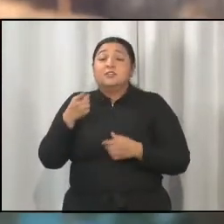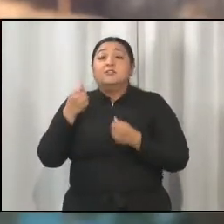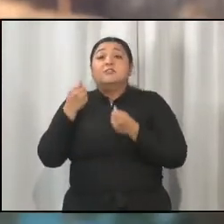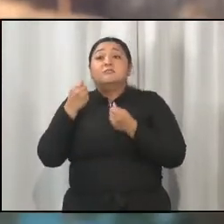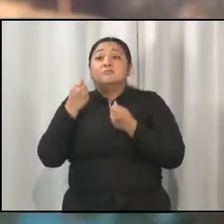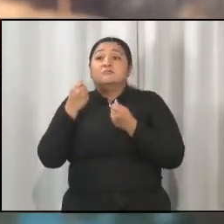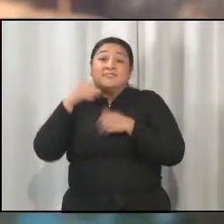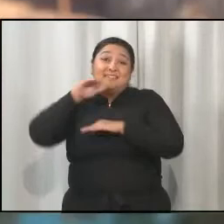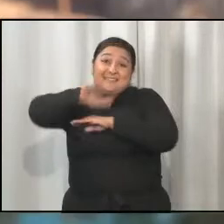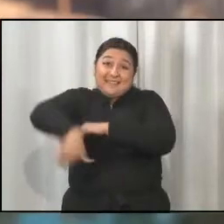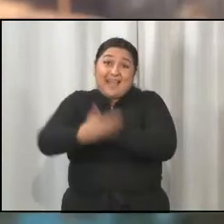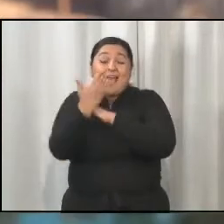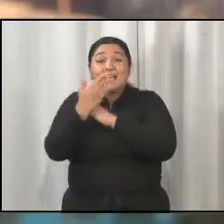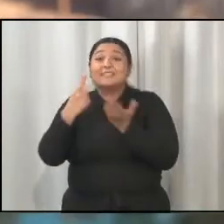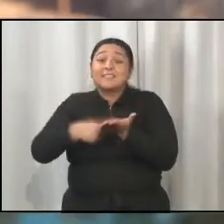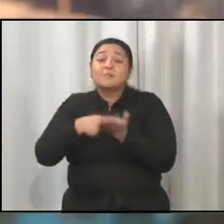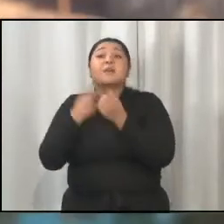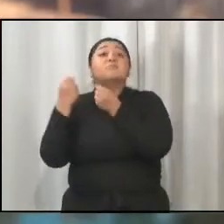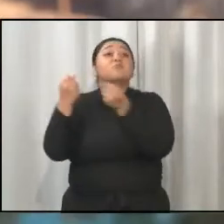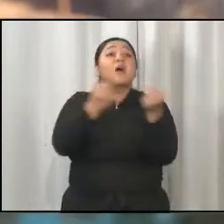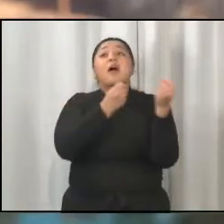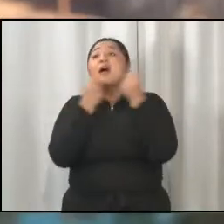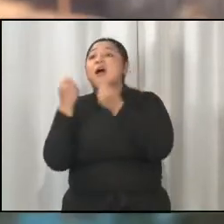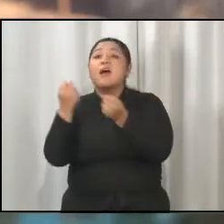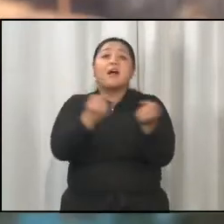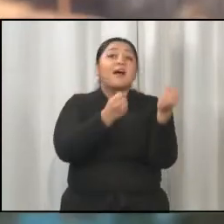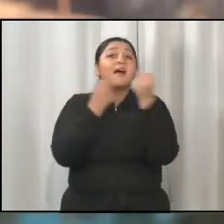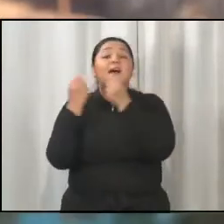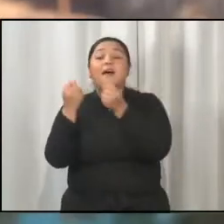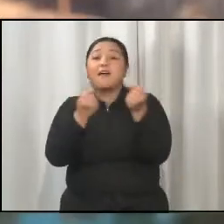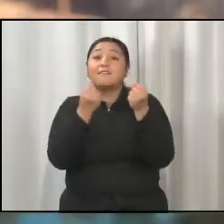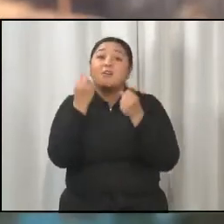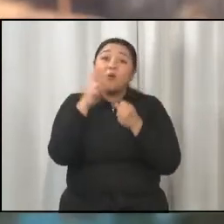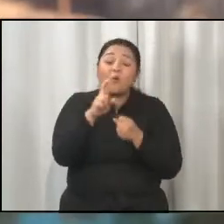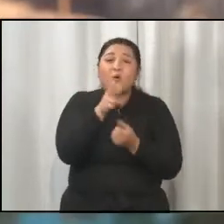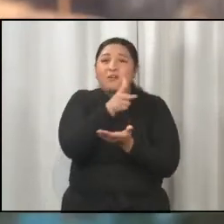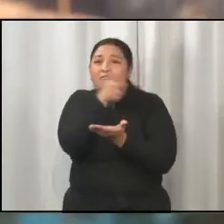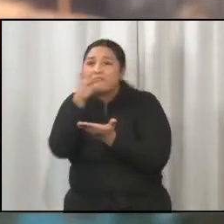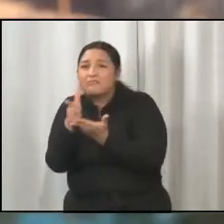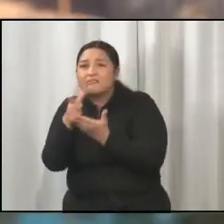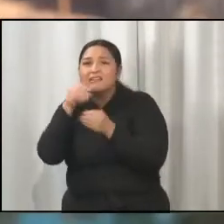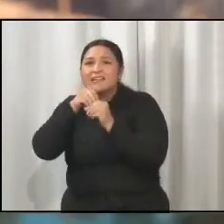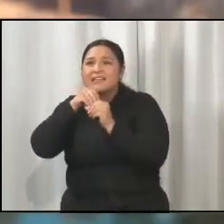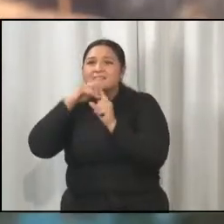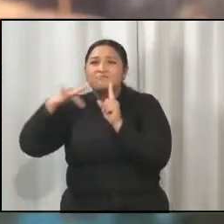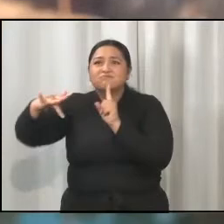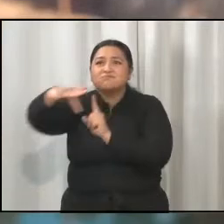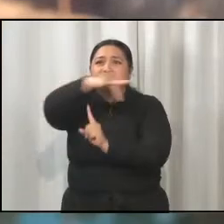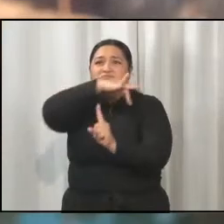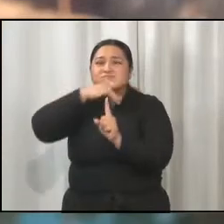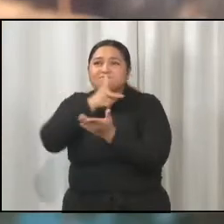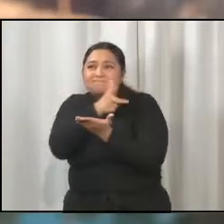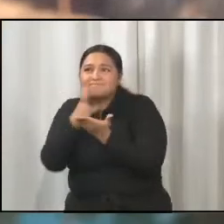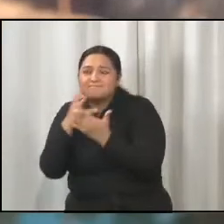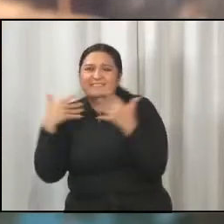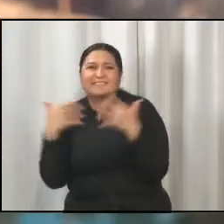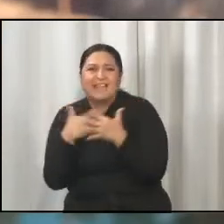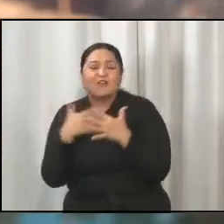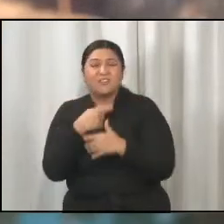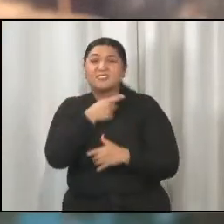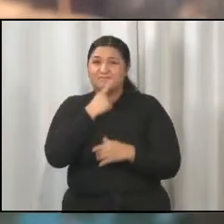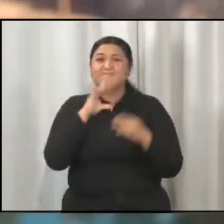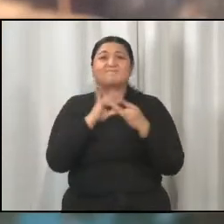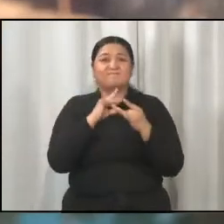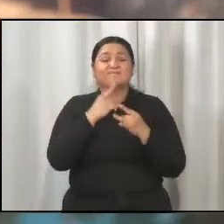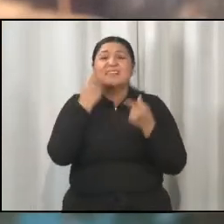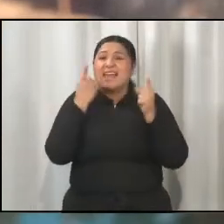throughout the night, she would be finding herself in secluded places and trying to get some rest. She says one of the scarier things that happened